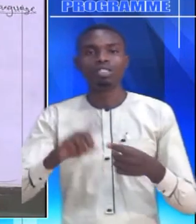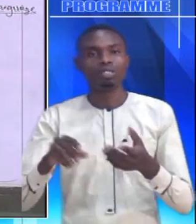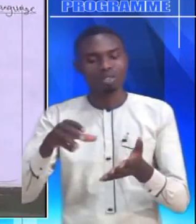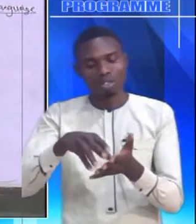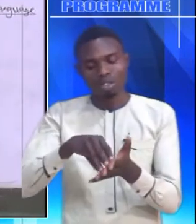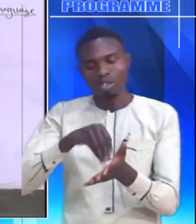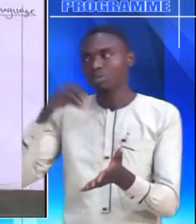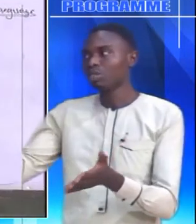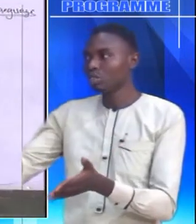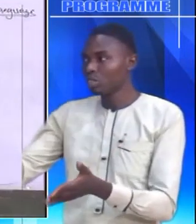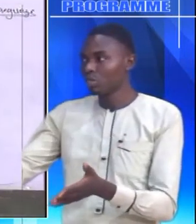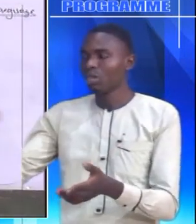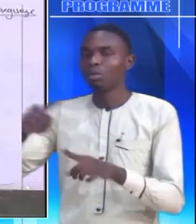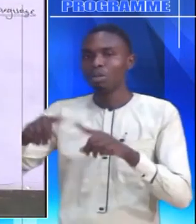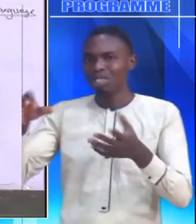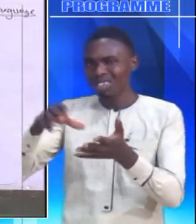the